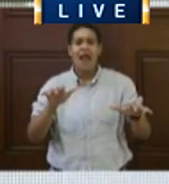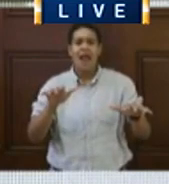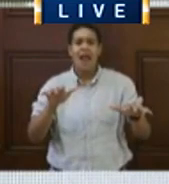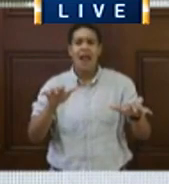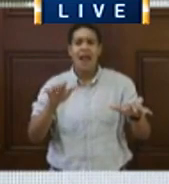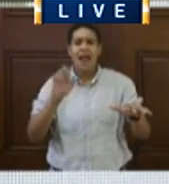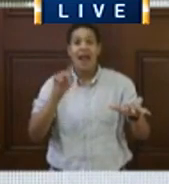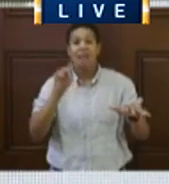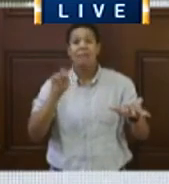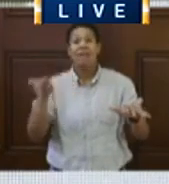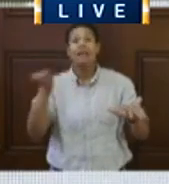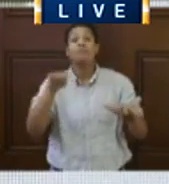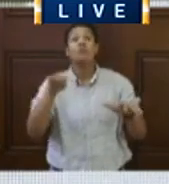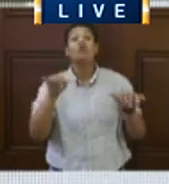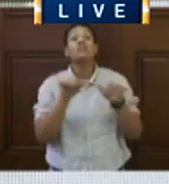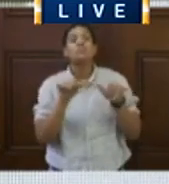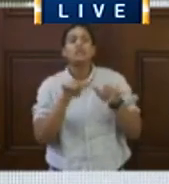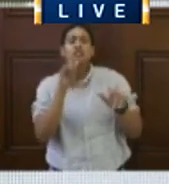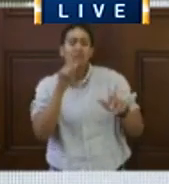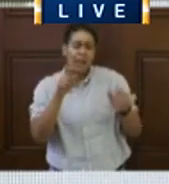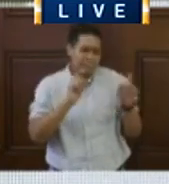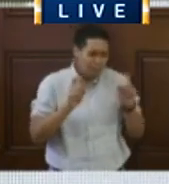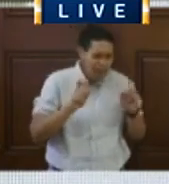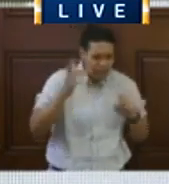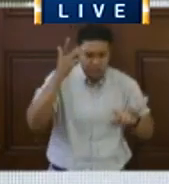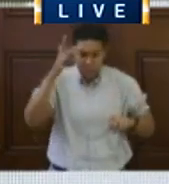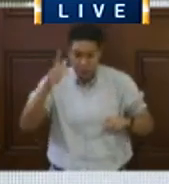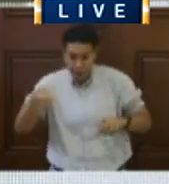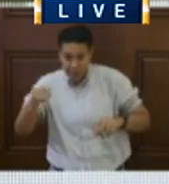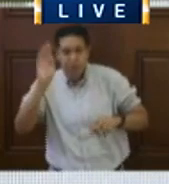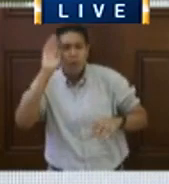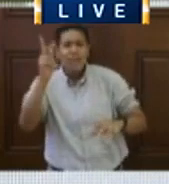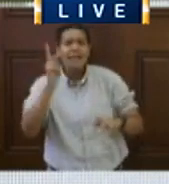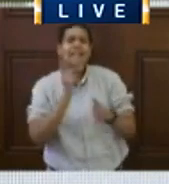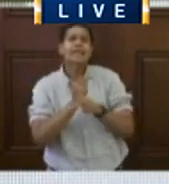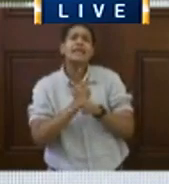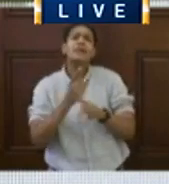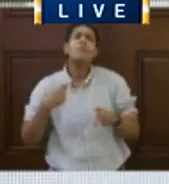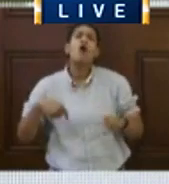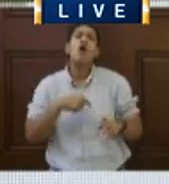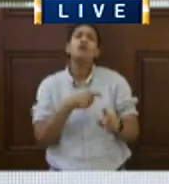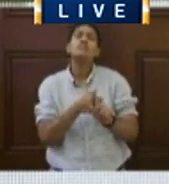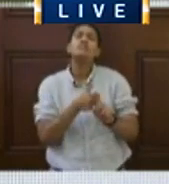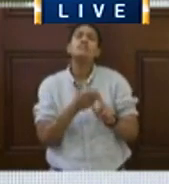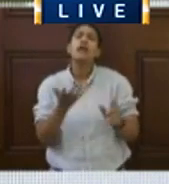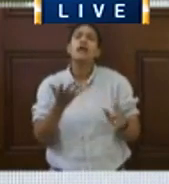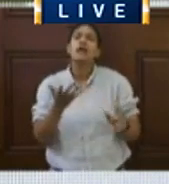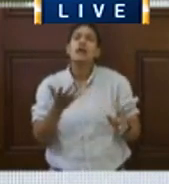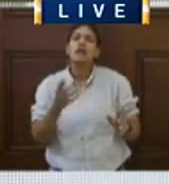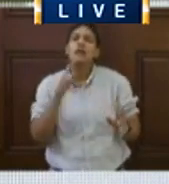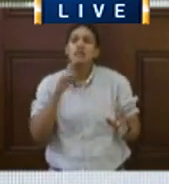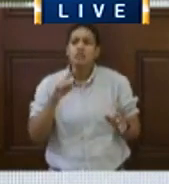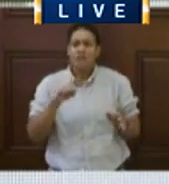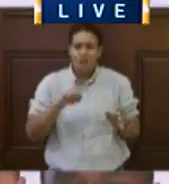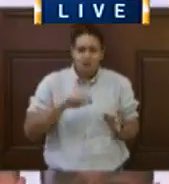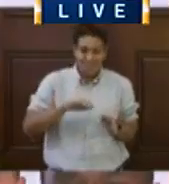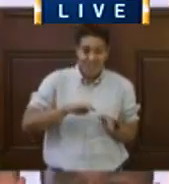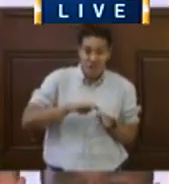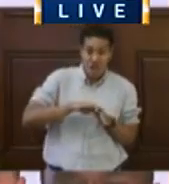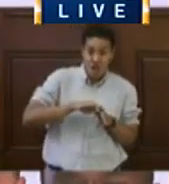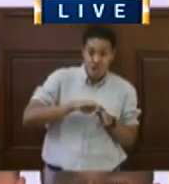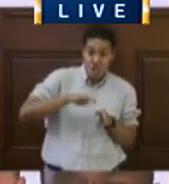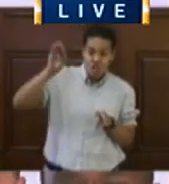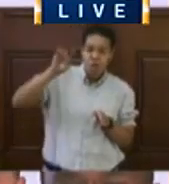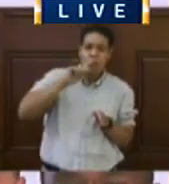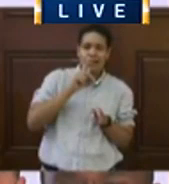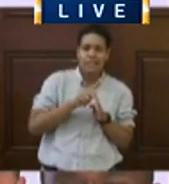managed, they are smart, they will keep us on a lower trajectory of increase. And I